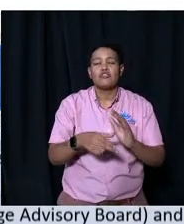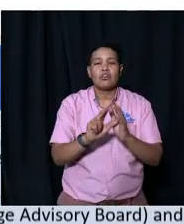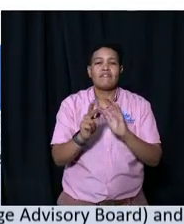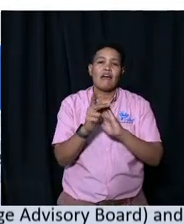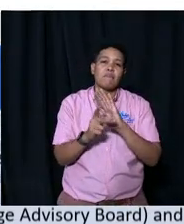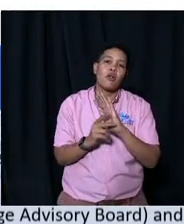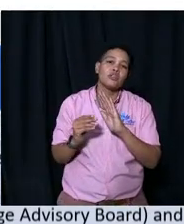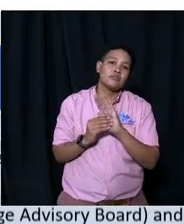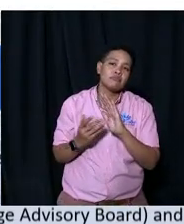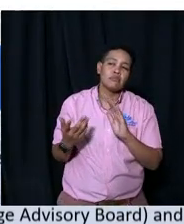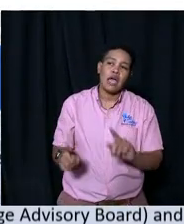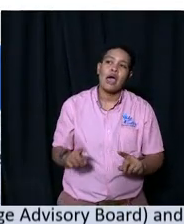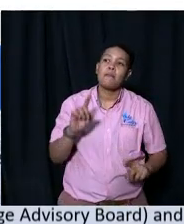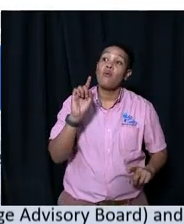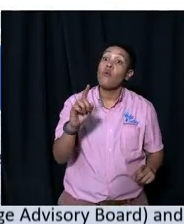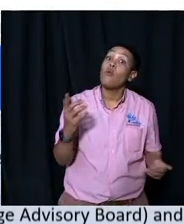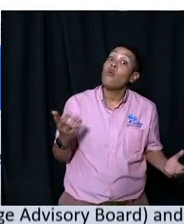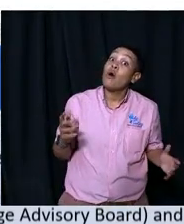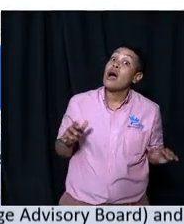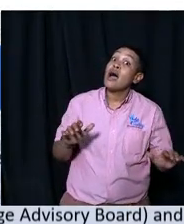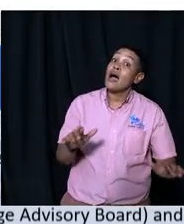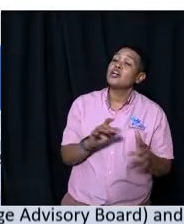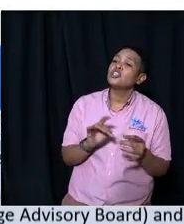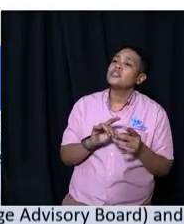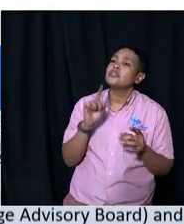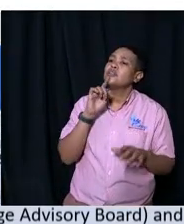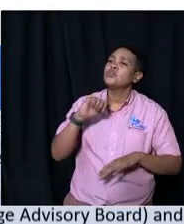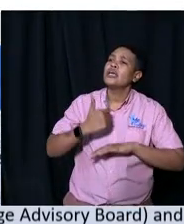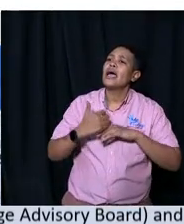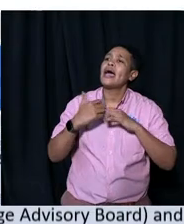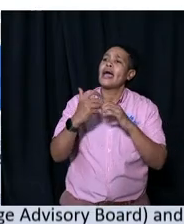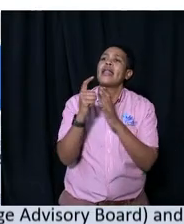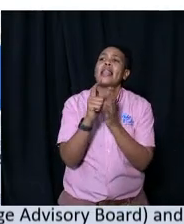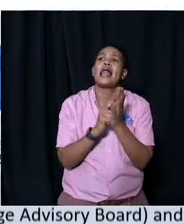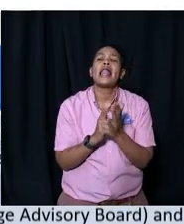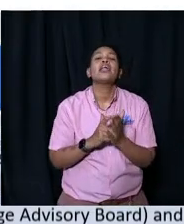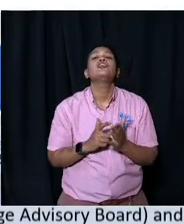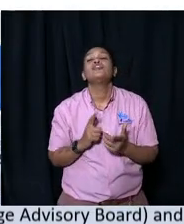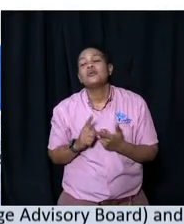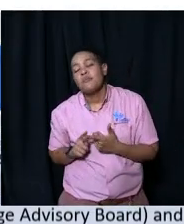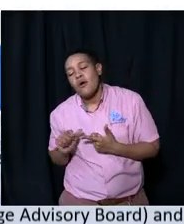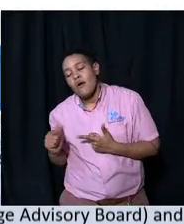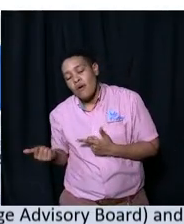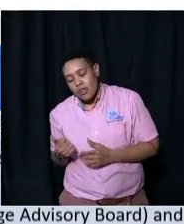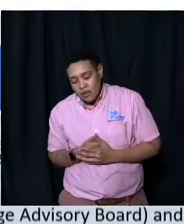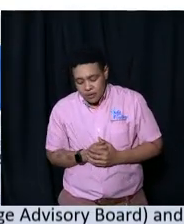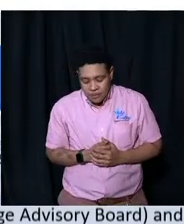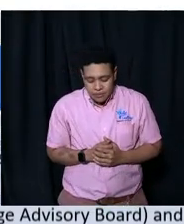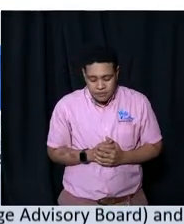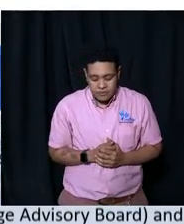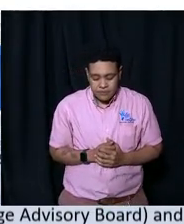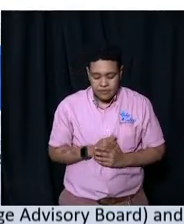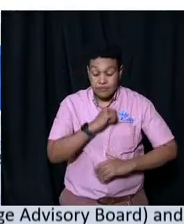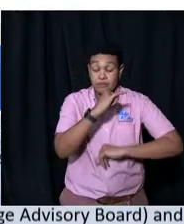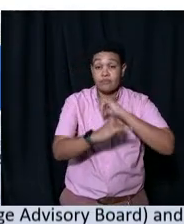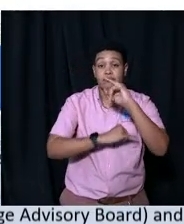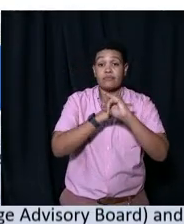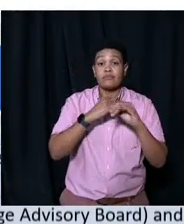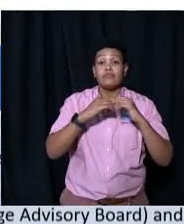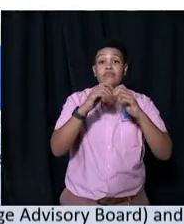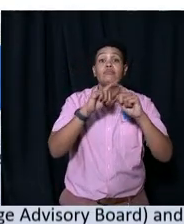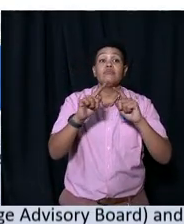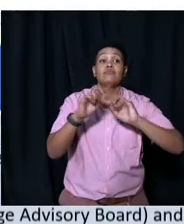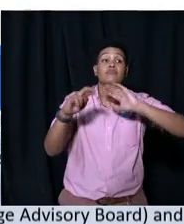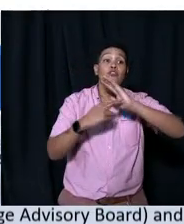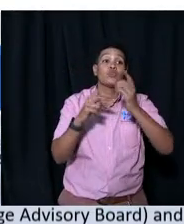policy framework. And what and action speaks to enacting legislation to, among other things, institutionalize the roles and